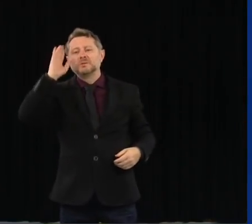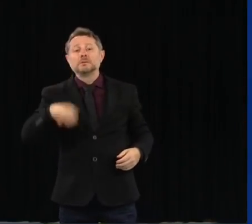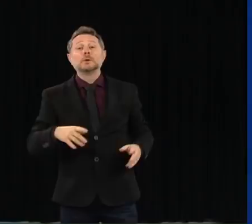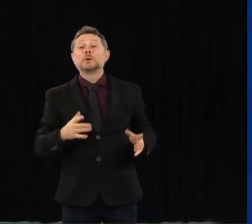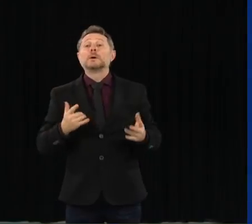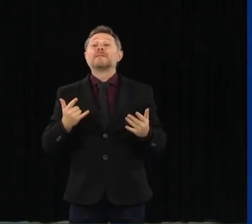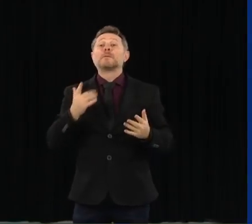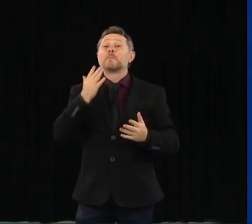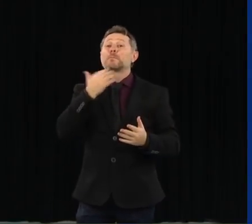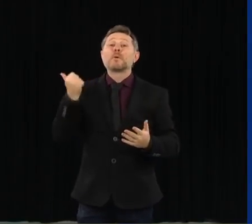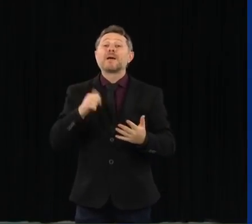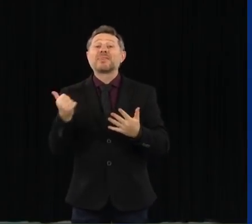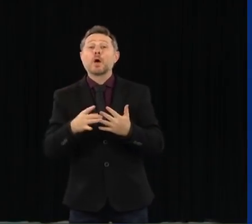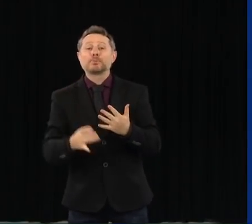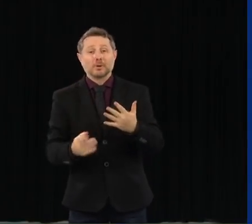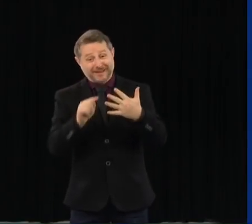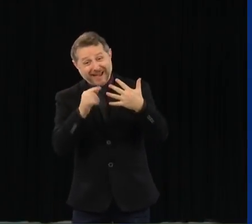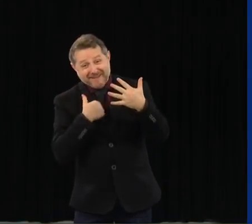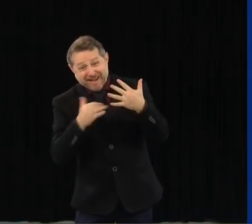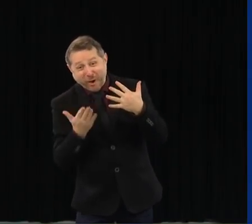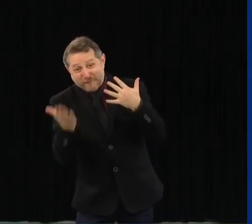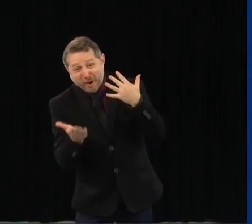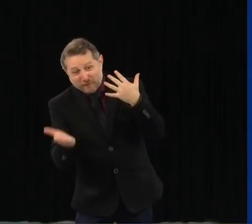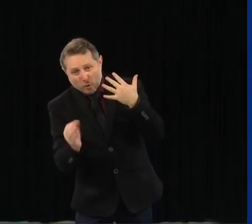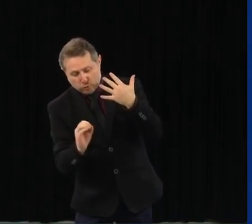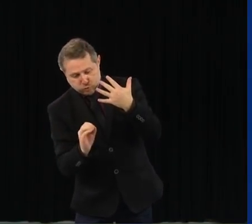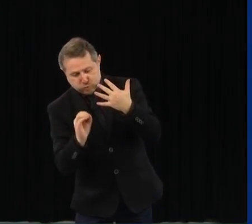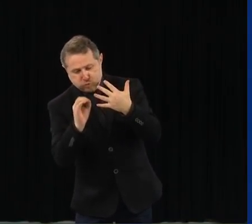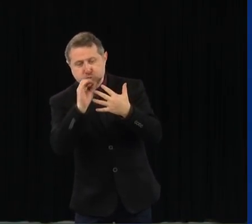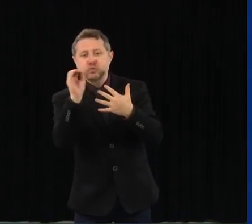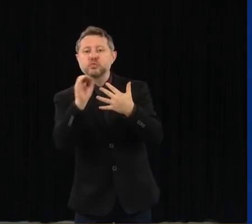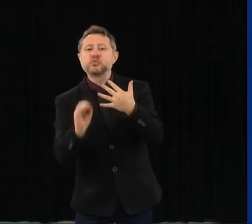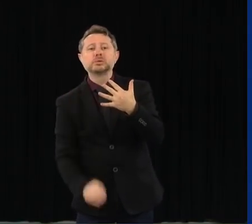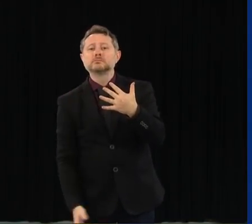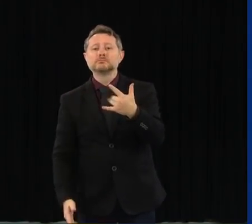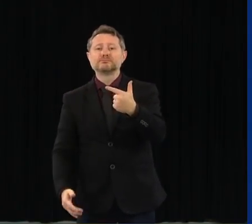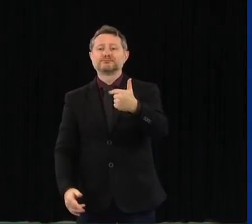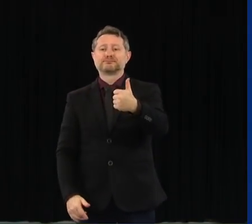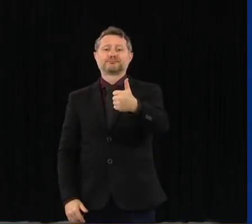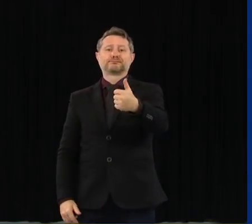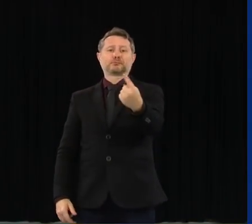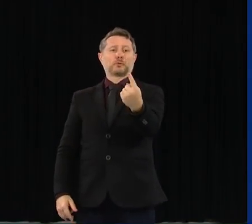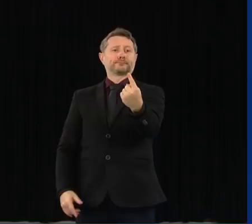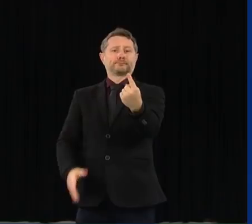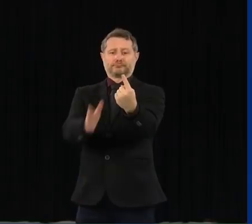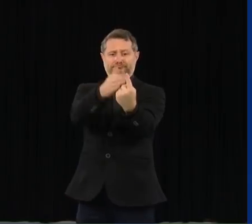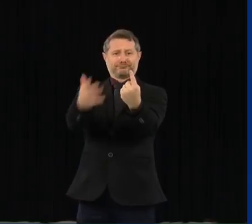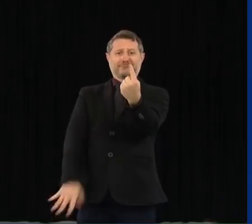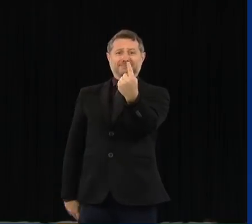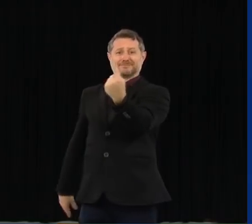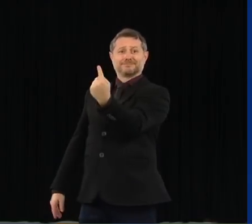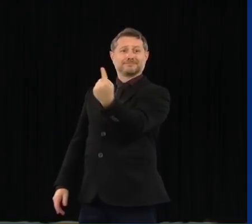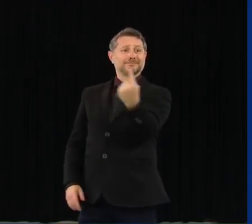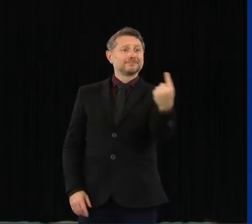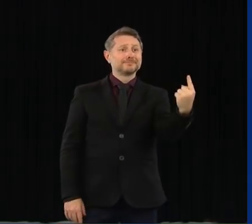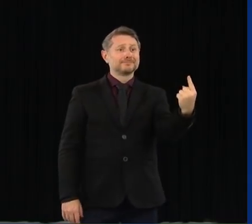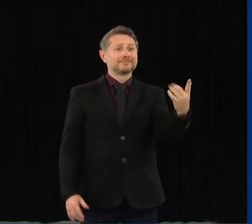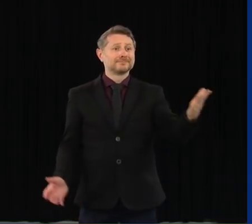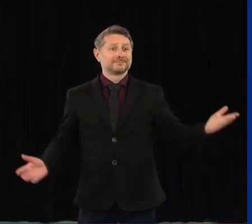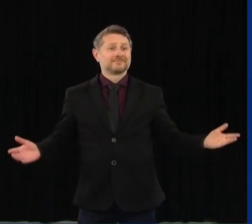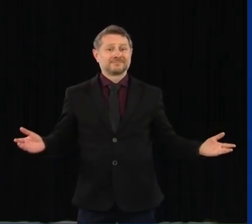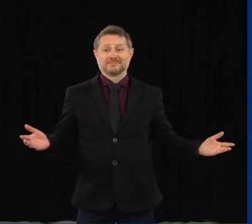practical alternative to dealing with this going forward. And by the way, this is all operational. There is